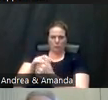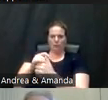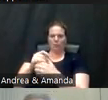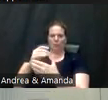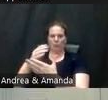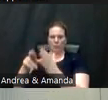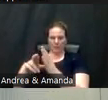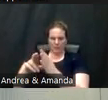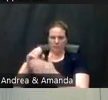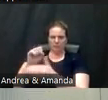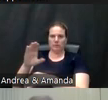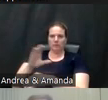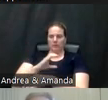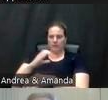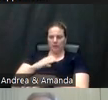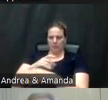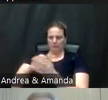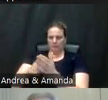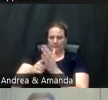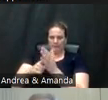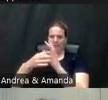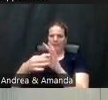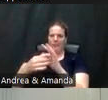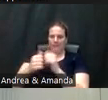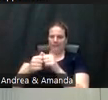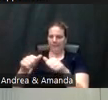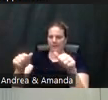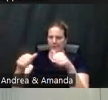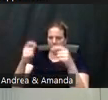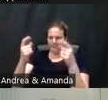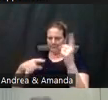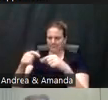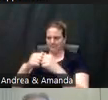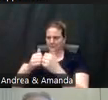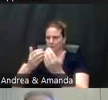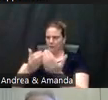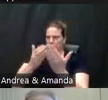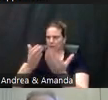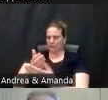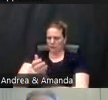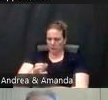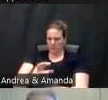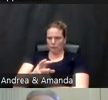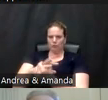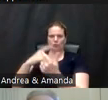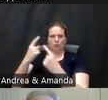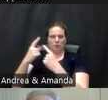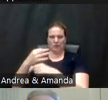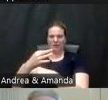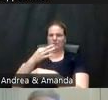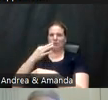of the subcommittee's mandate related to the areas of agreement on suggestions to consider from experts